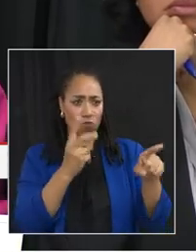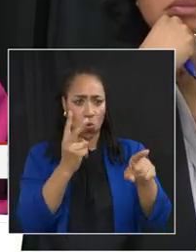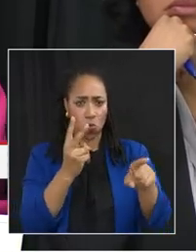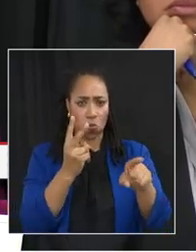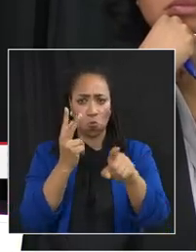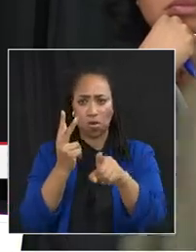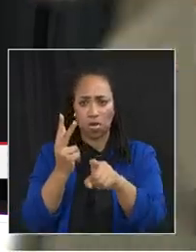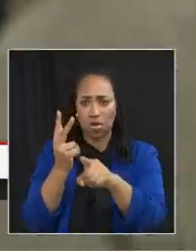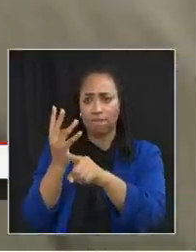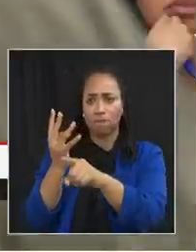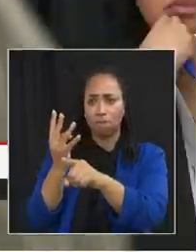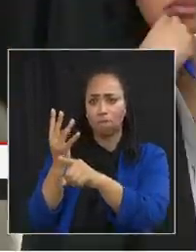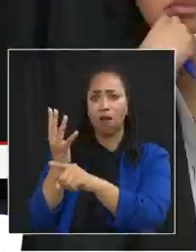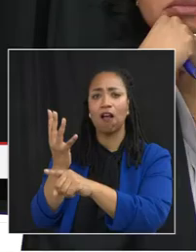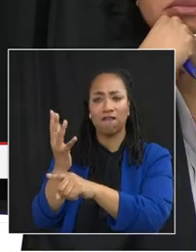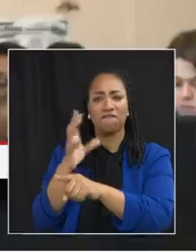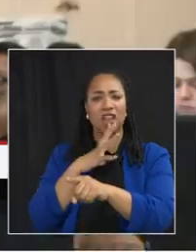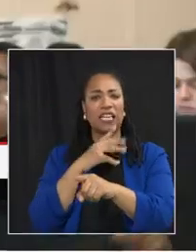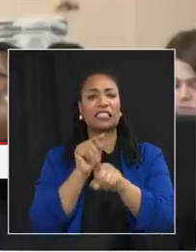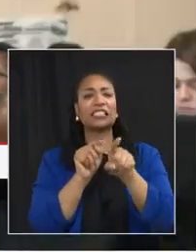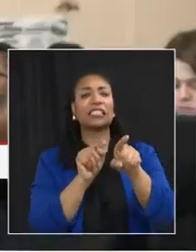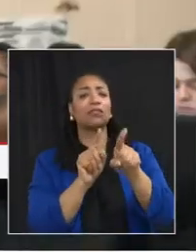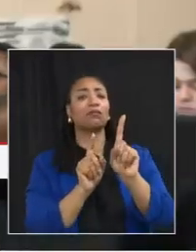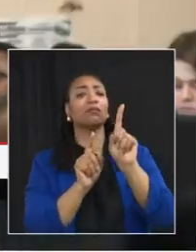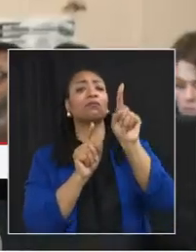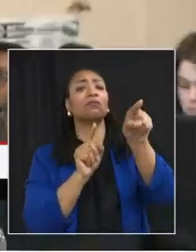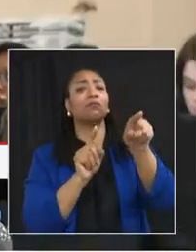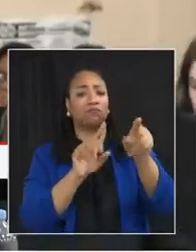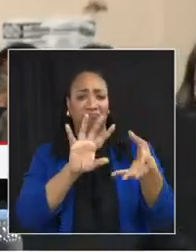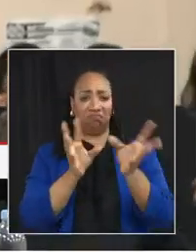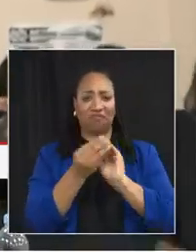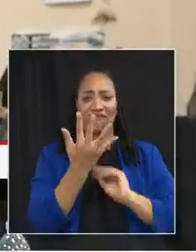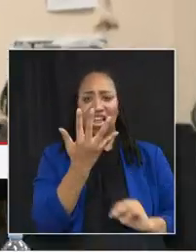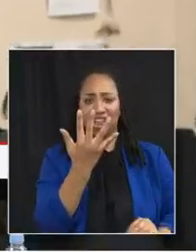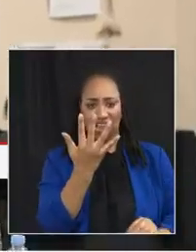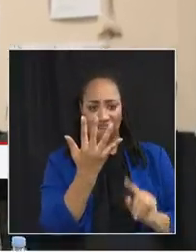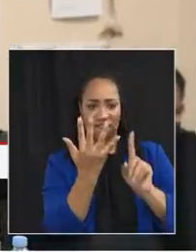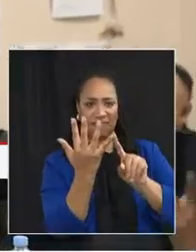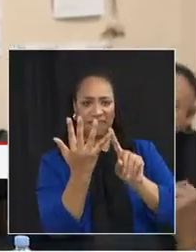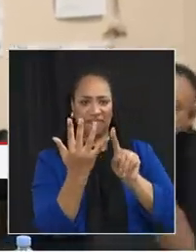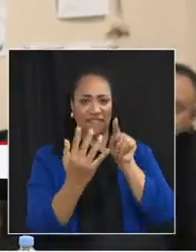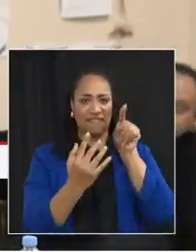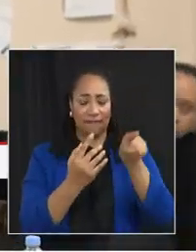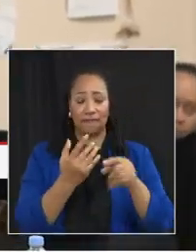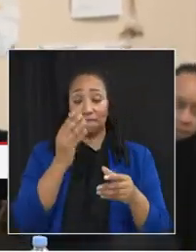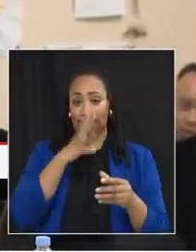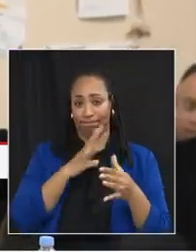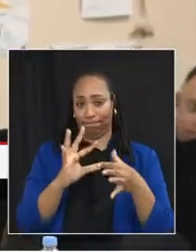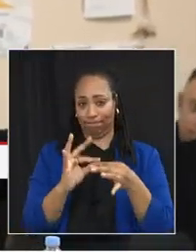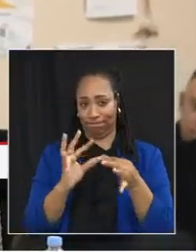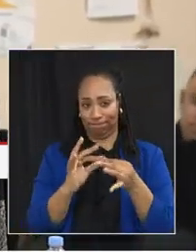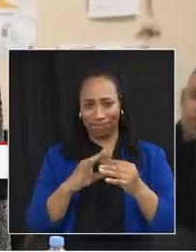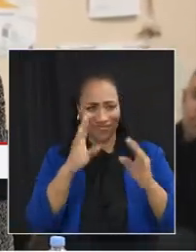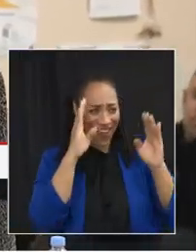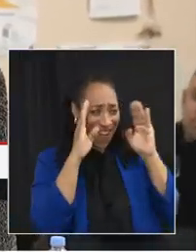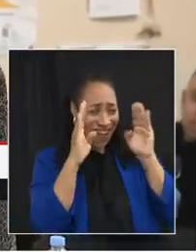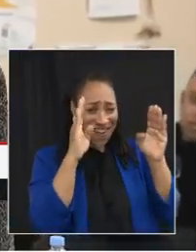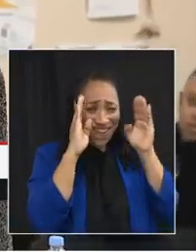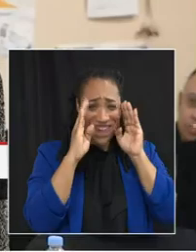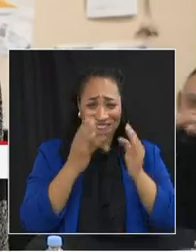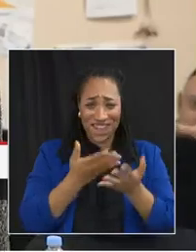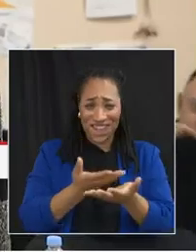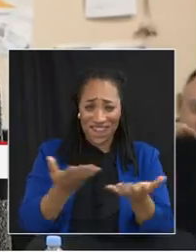one back there. Okay. Good afternoon, everyone. My name is Leroy Black. I'm a 20-year member of